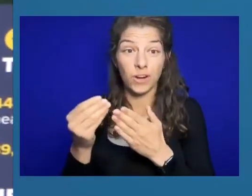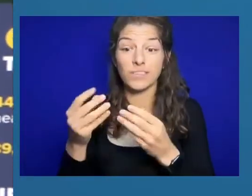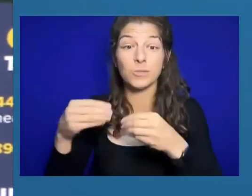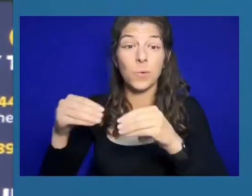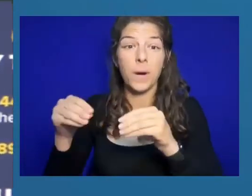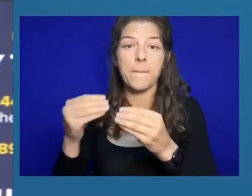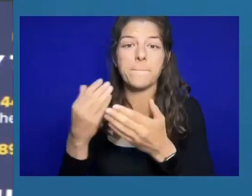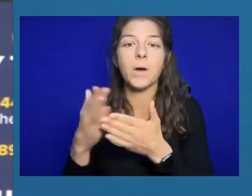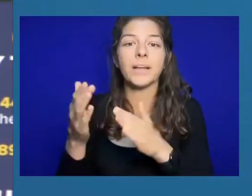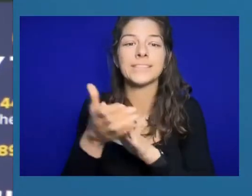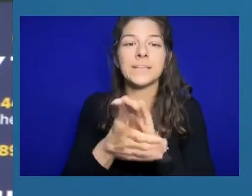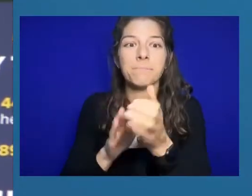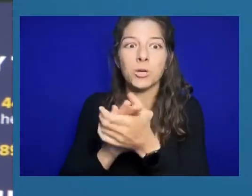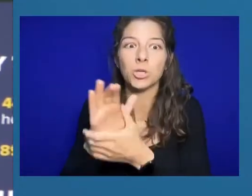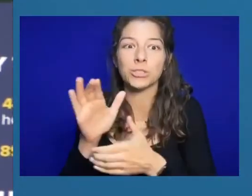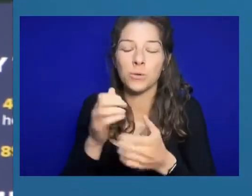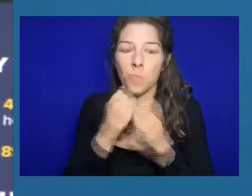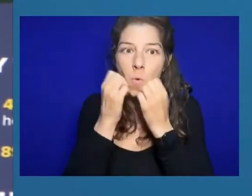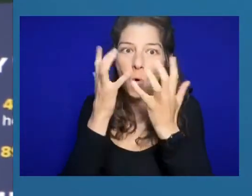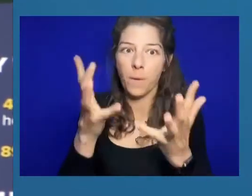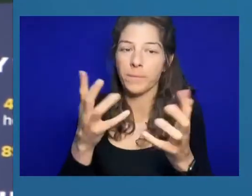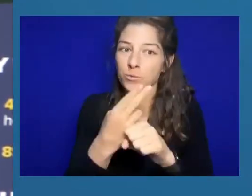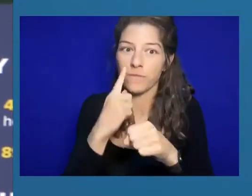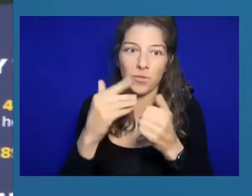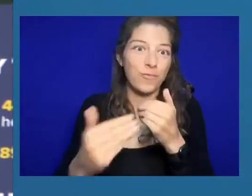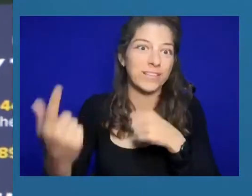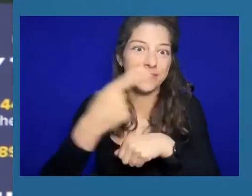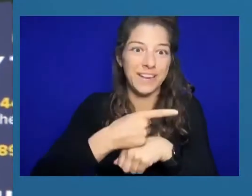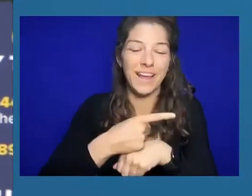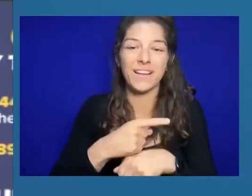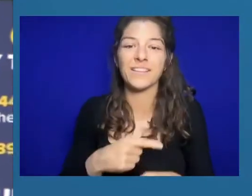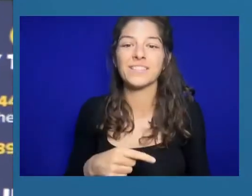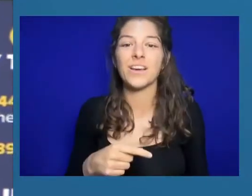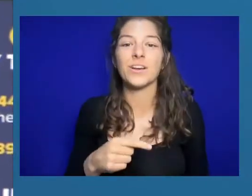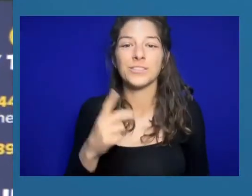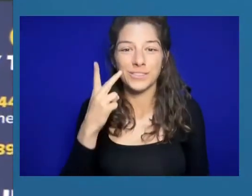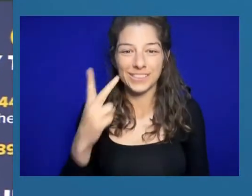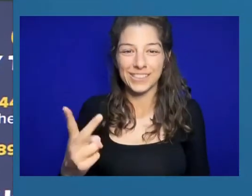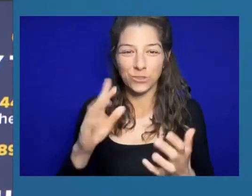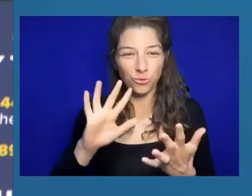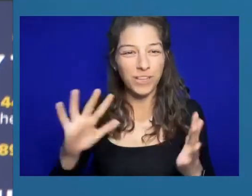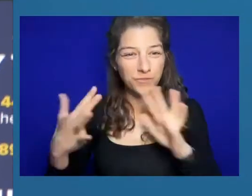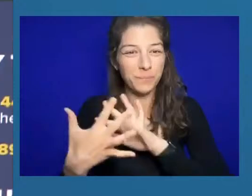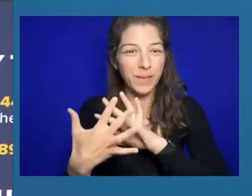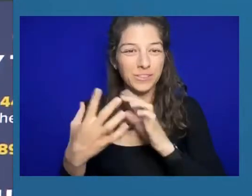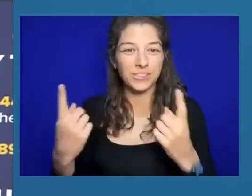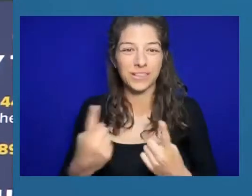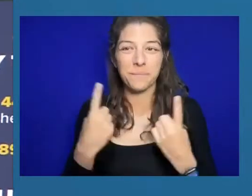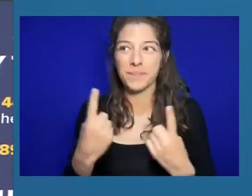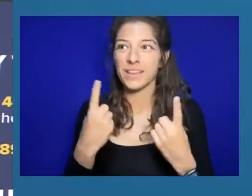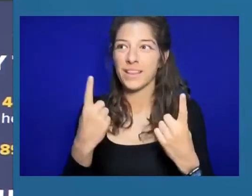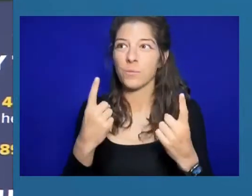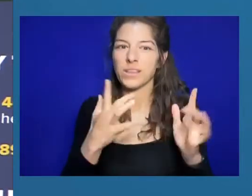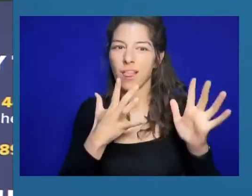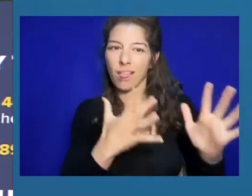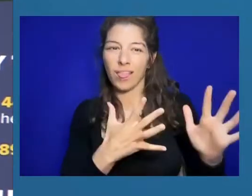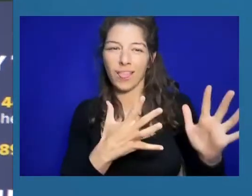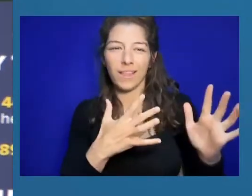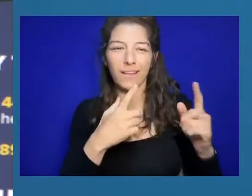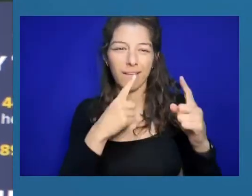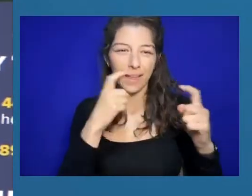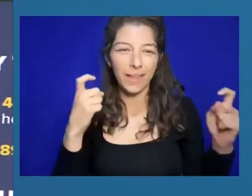really warm and wore them for the rest of the day. So to see the transformation of something that was abandoned and it just kind of